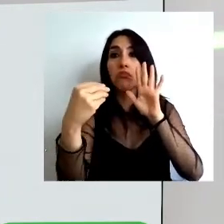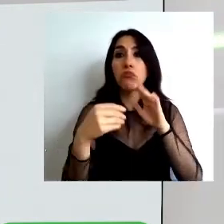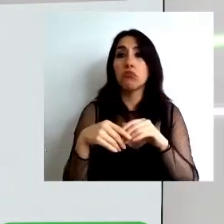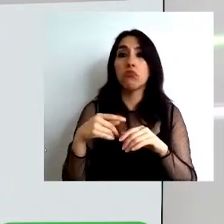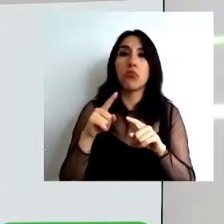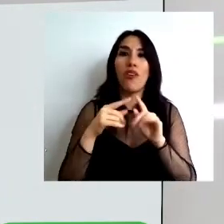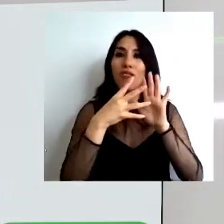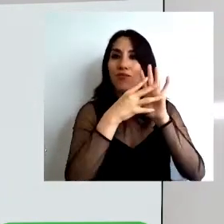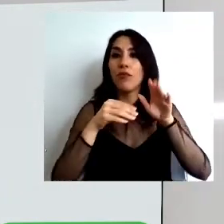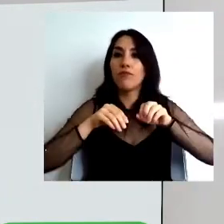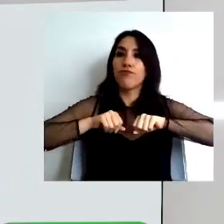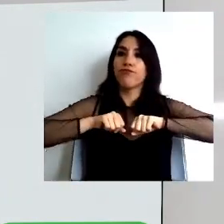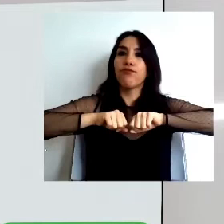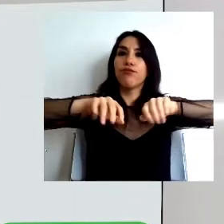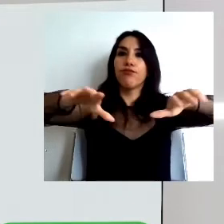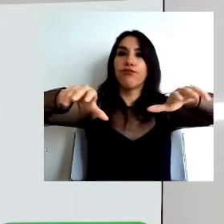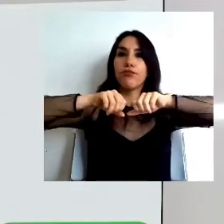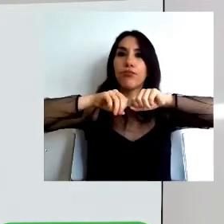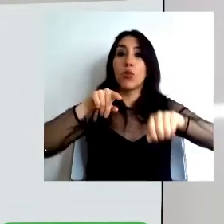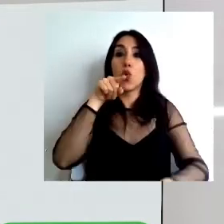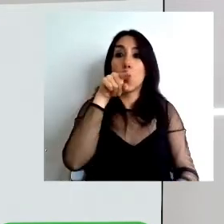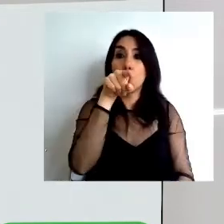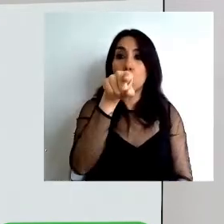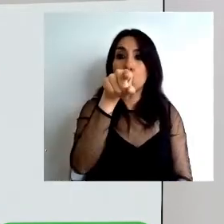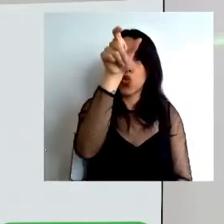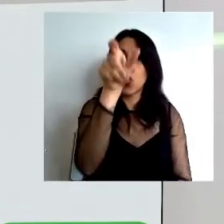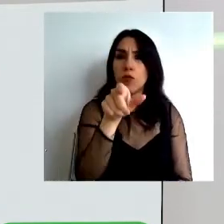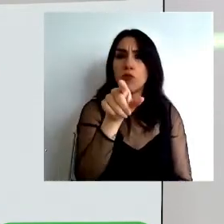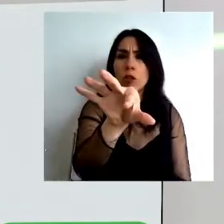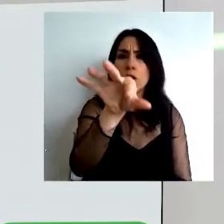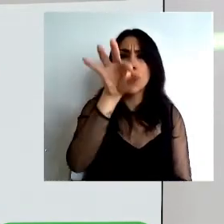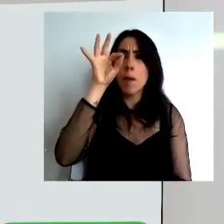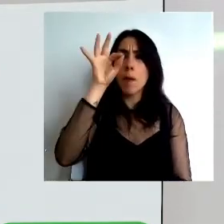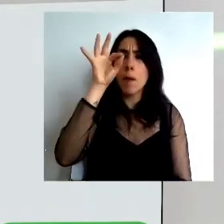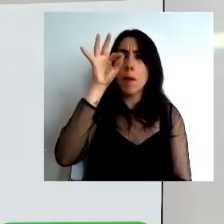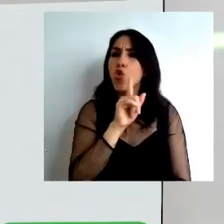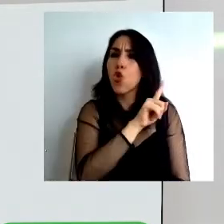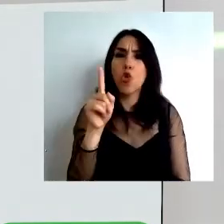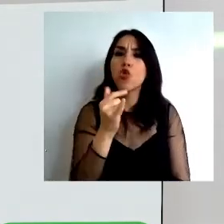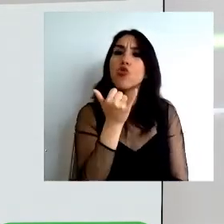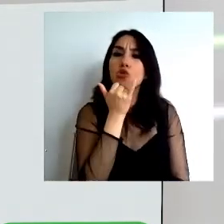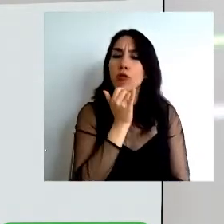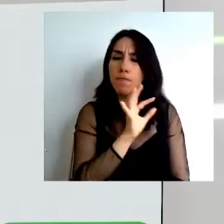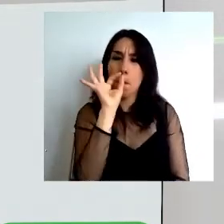they should be fulfilling, which expertise, which track record, which resources